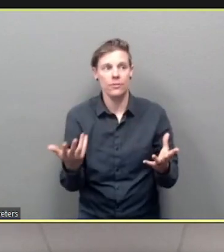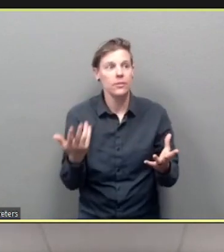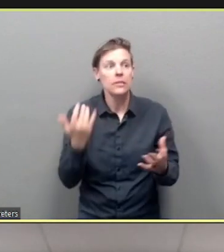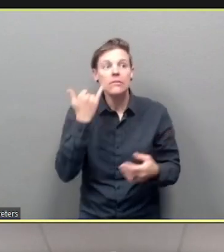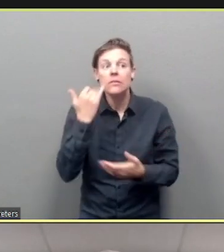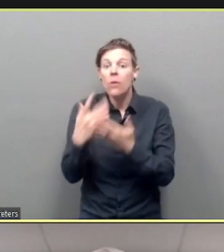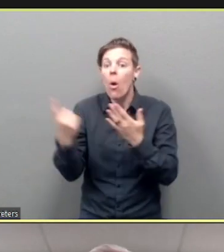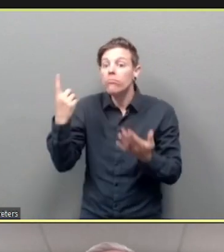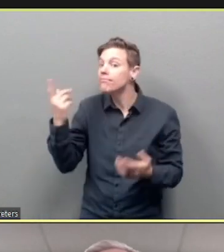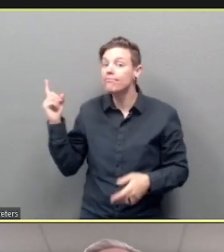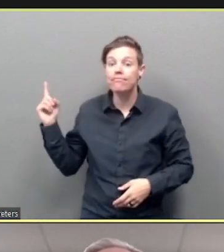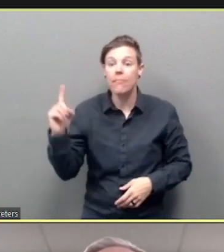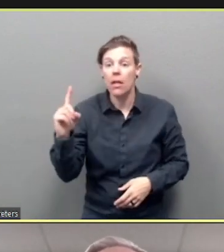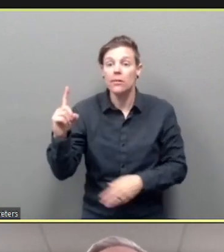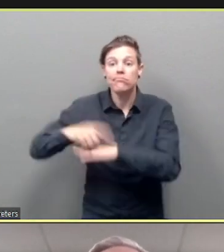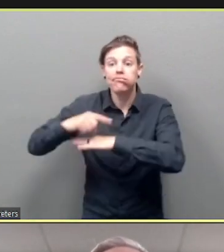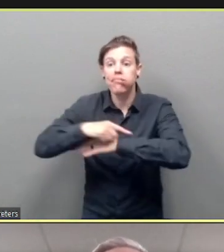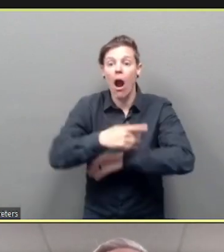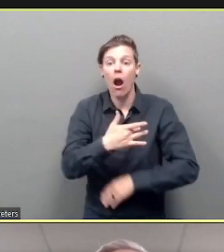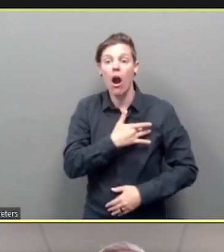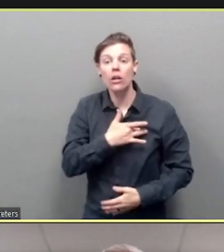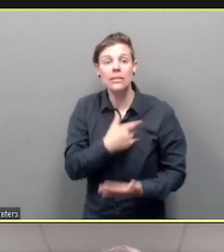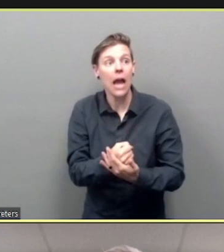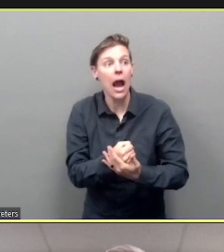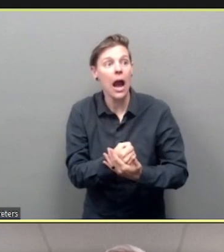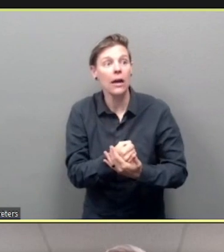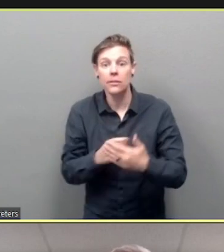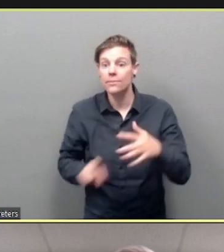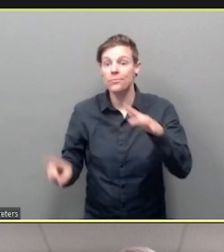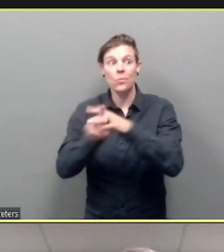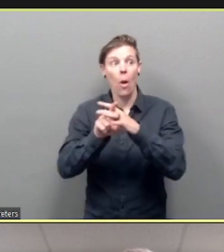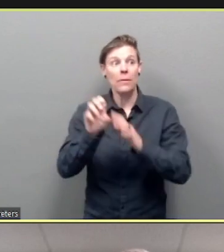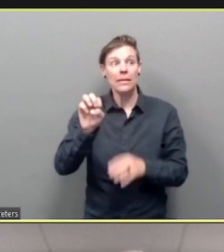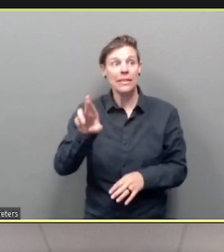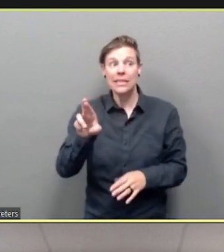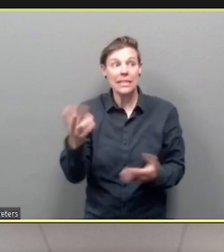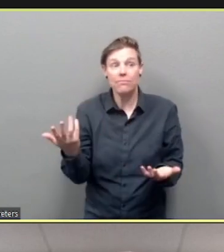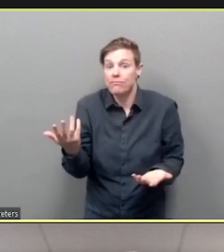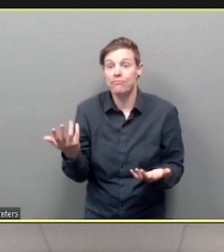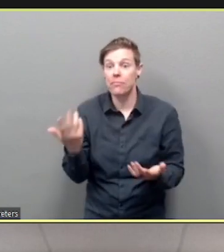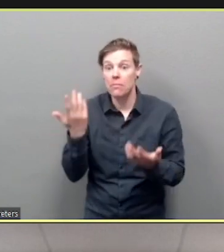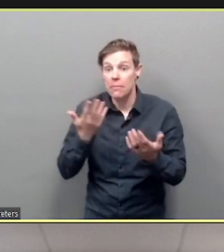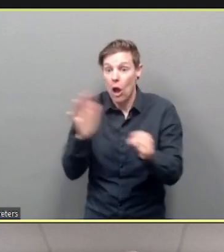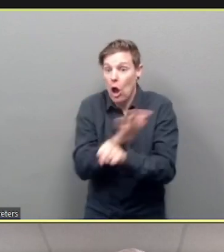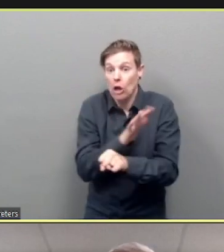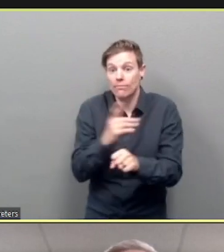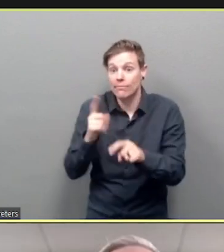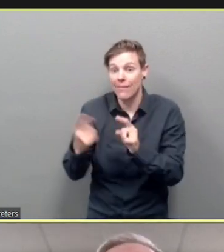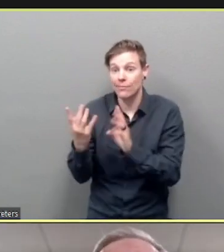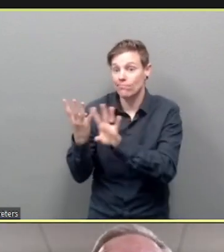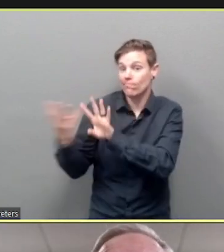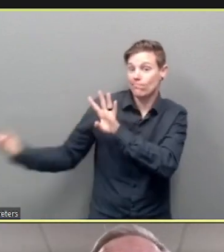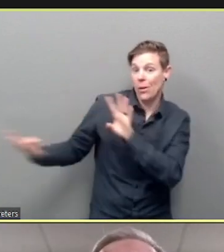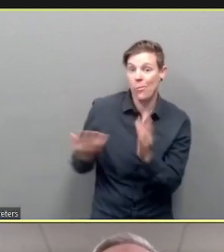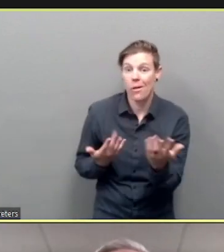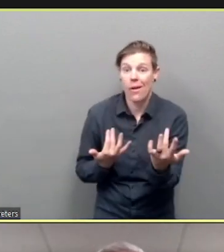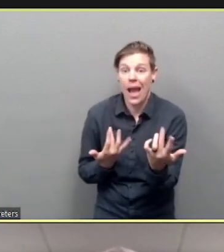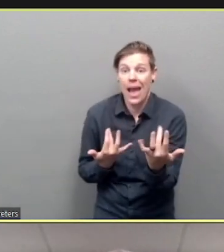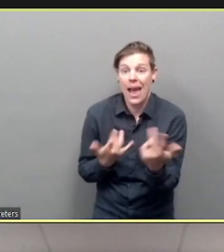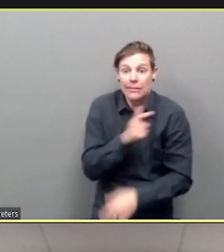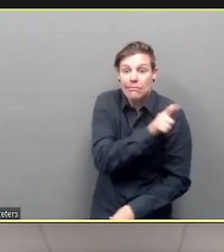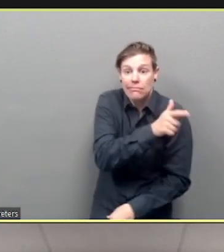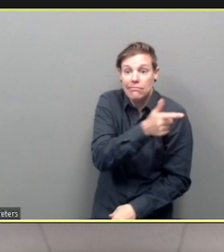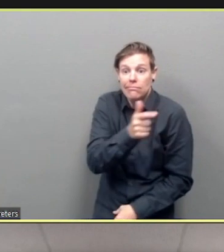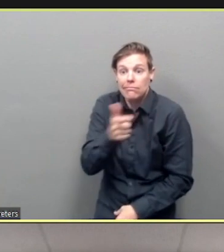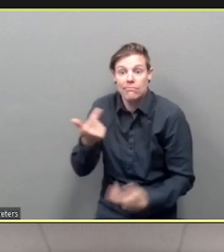may or may not have access to ICU care in New Mexico. And frankly, as cases start rising again in other states, we